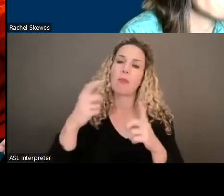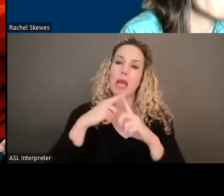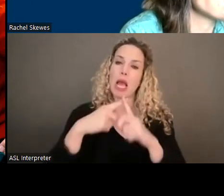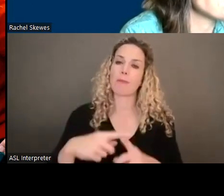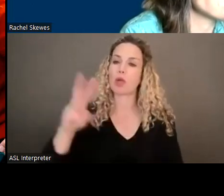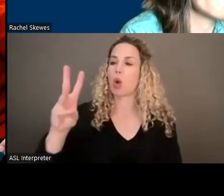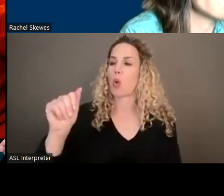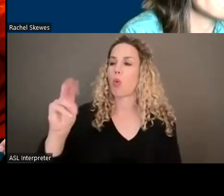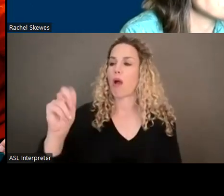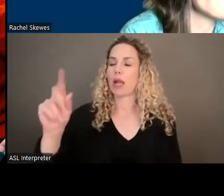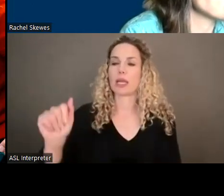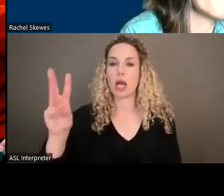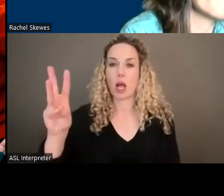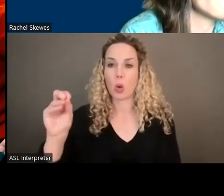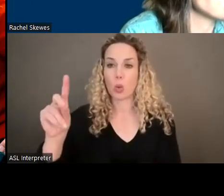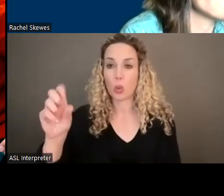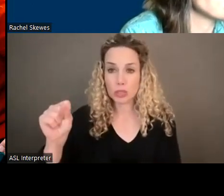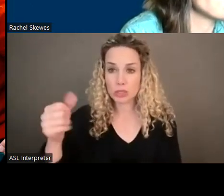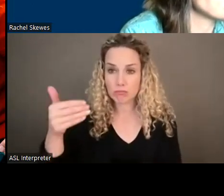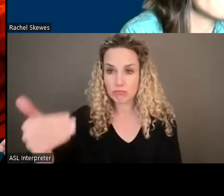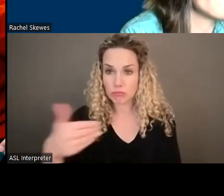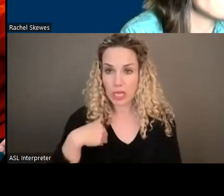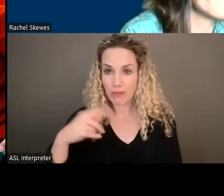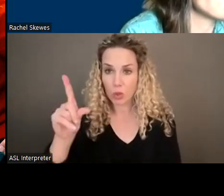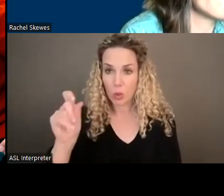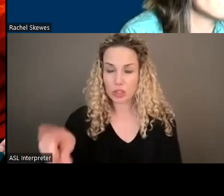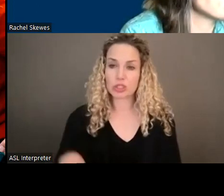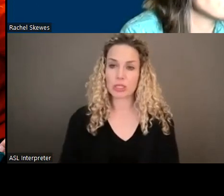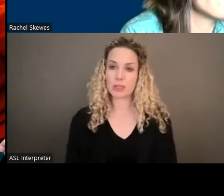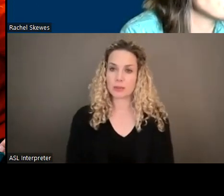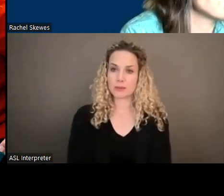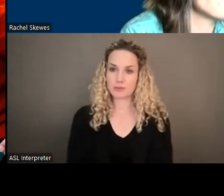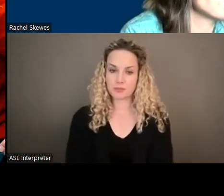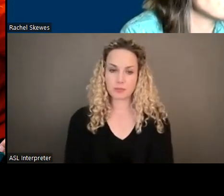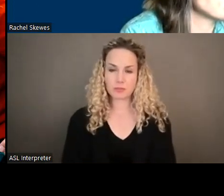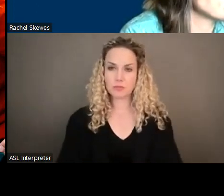Wanda Woods. Wanda, do you have a question?